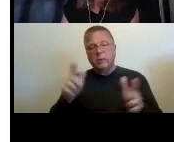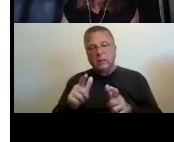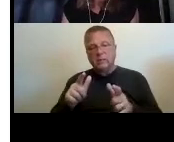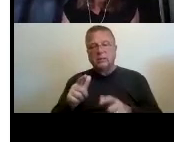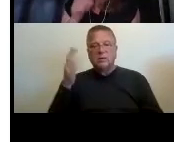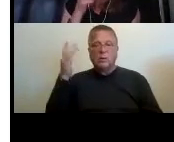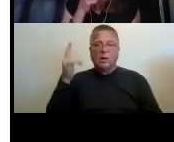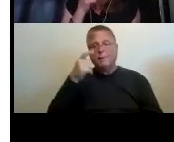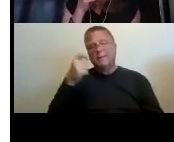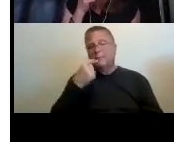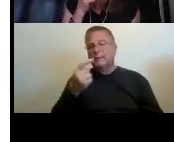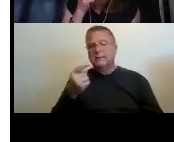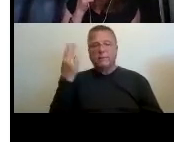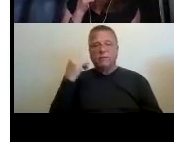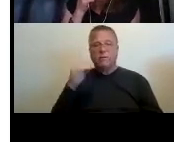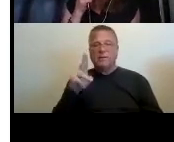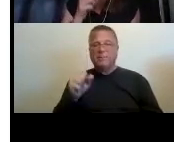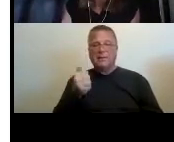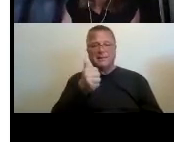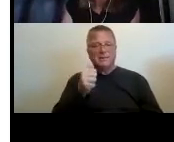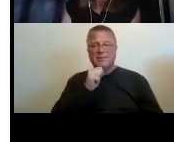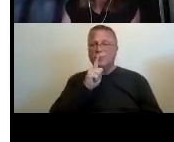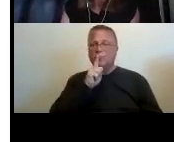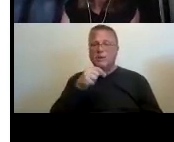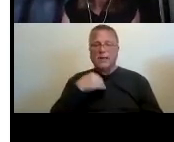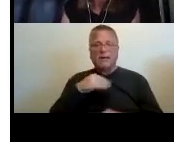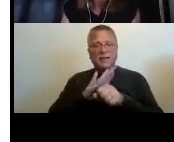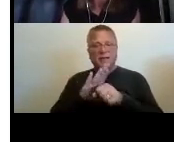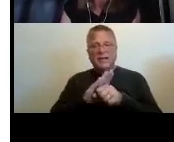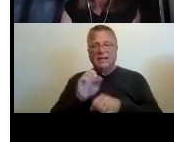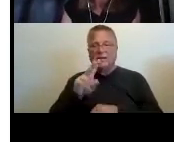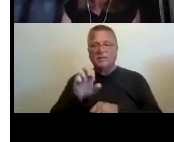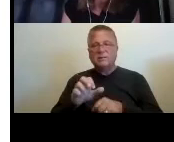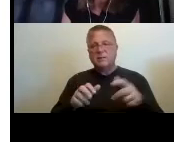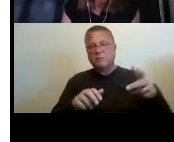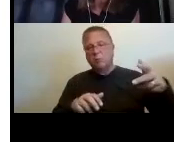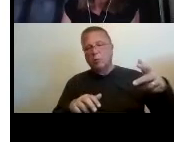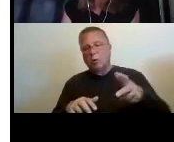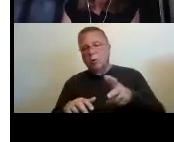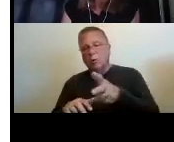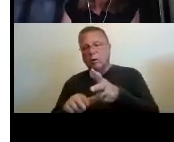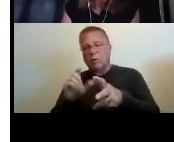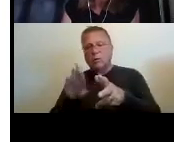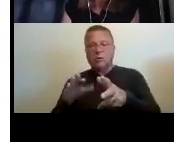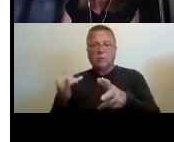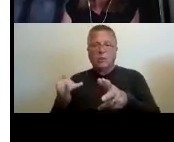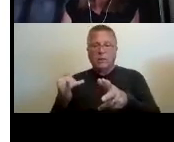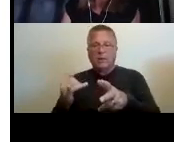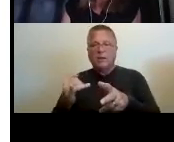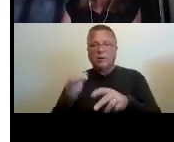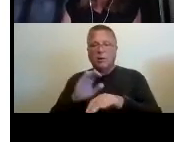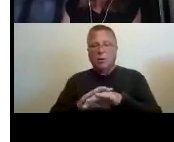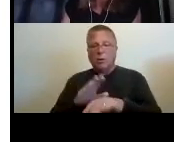because, as we said, the buses really don't have enough space to pull all the way over to the curb right now on Beacon as it